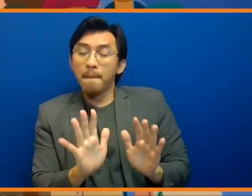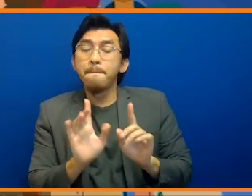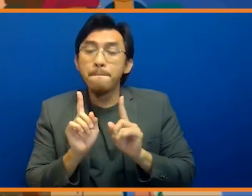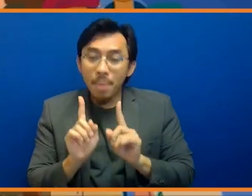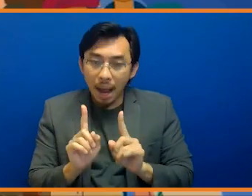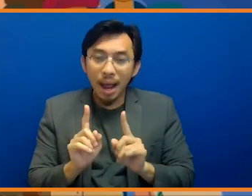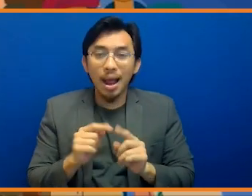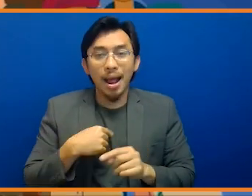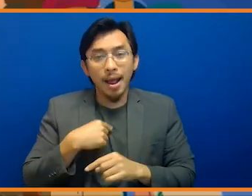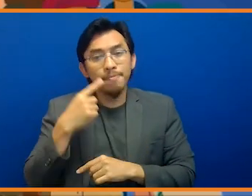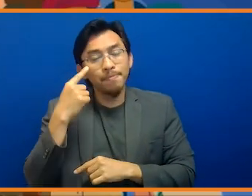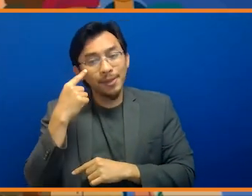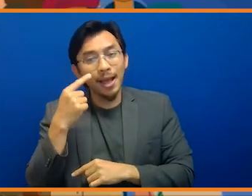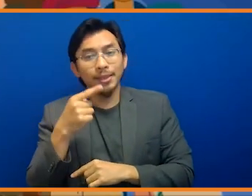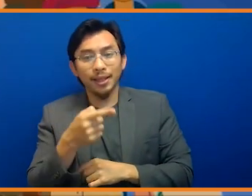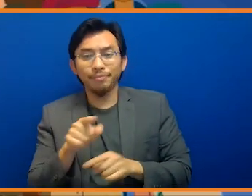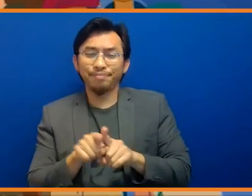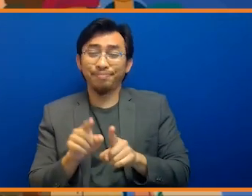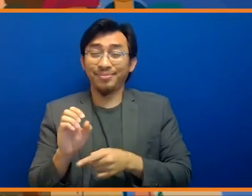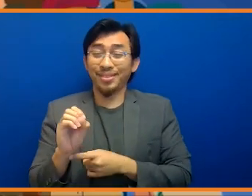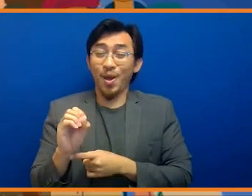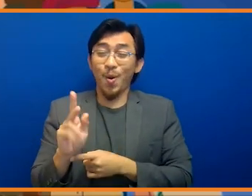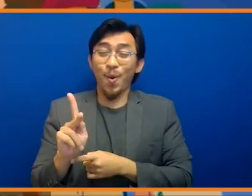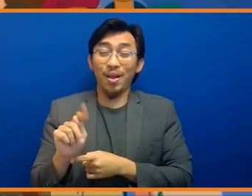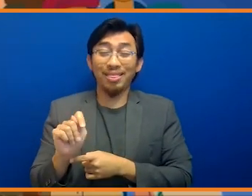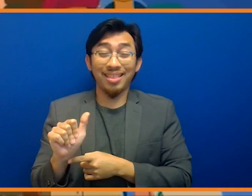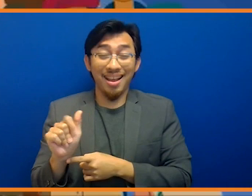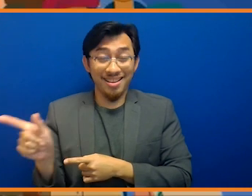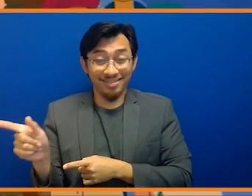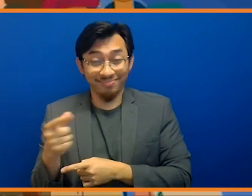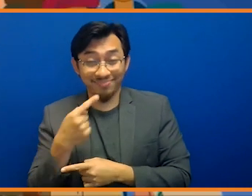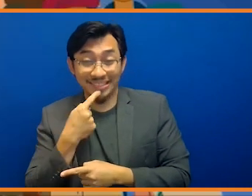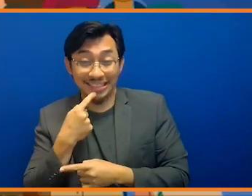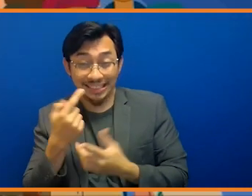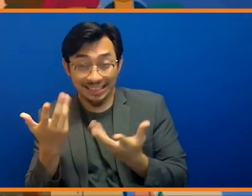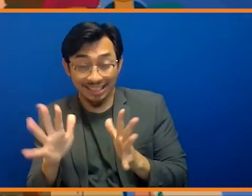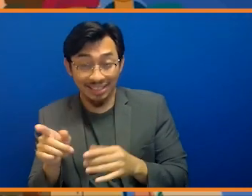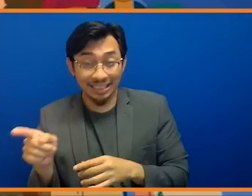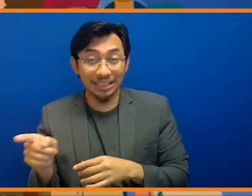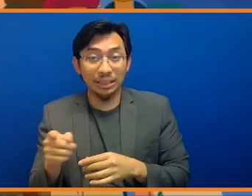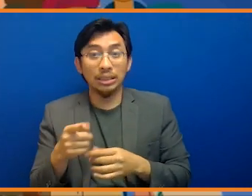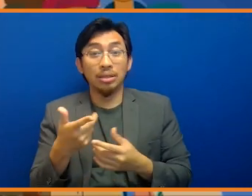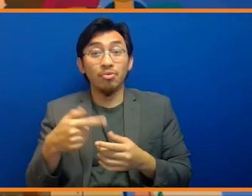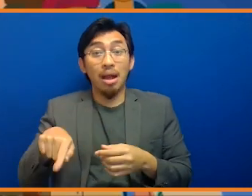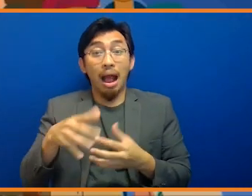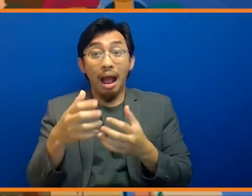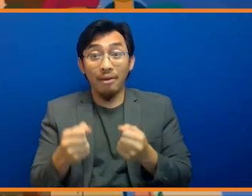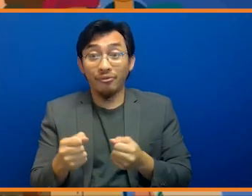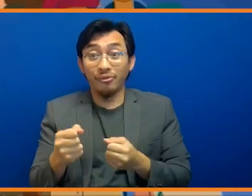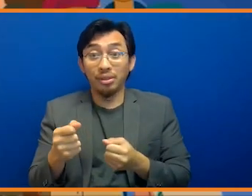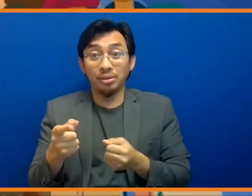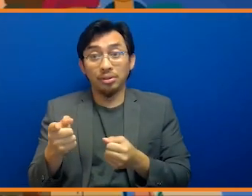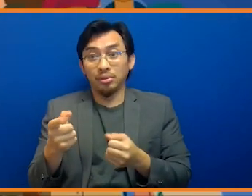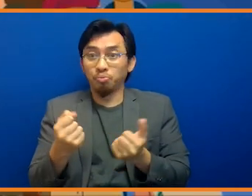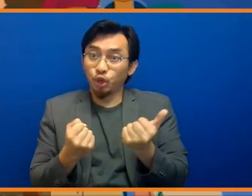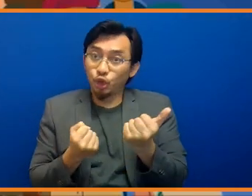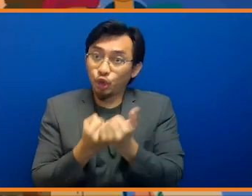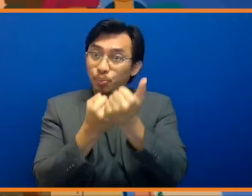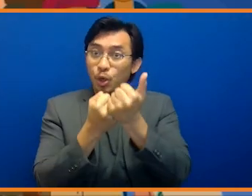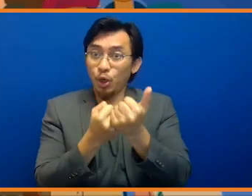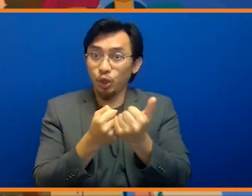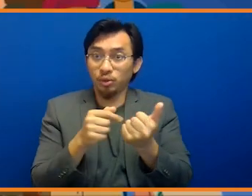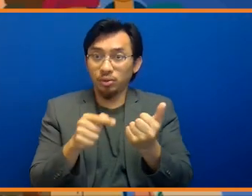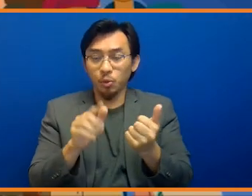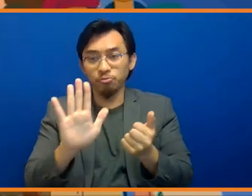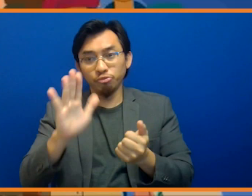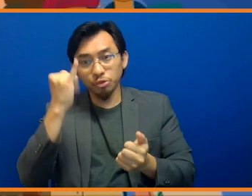think like Dr. Okta mentioned, maybe if any other donors can support